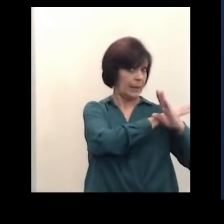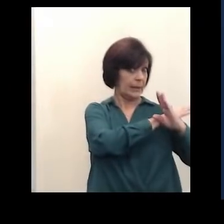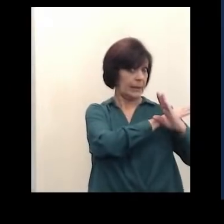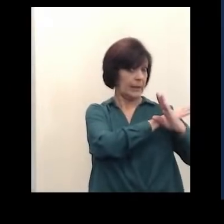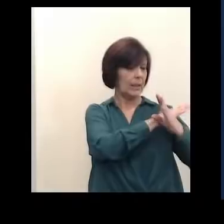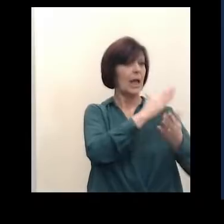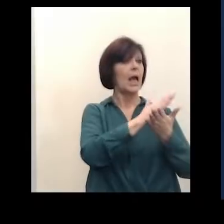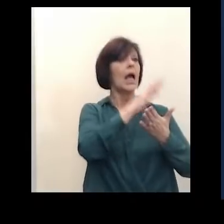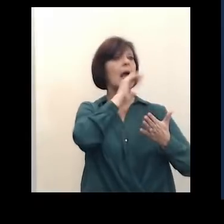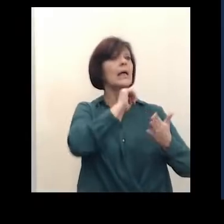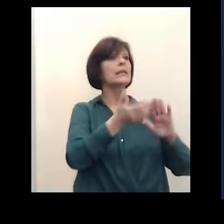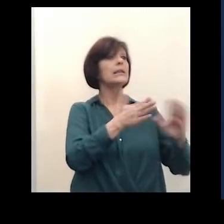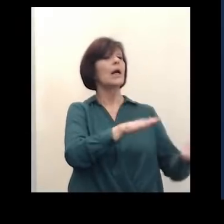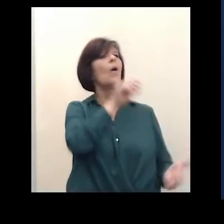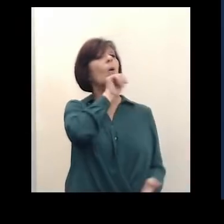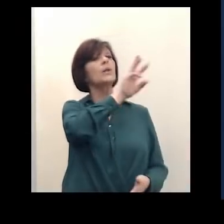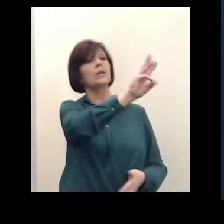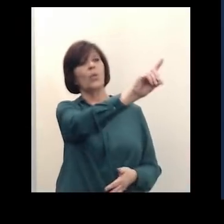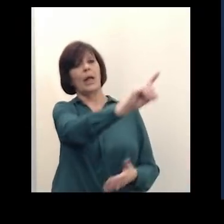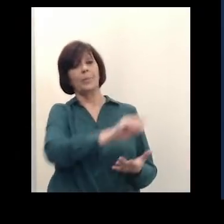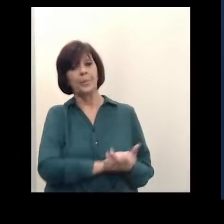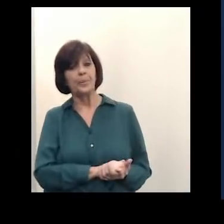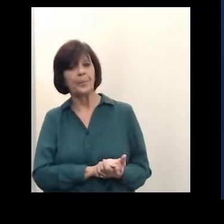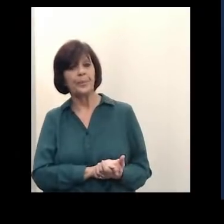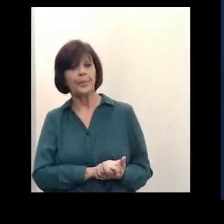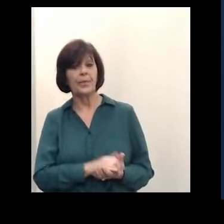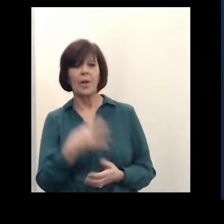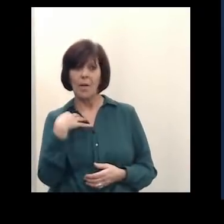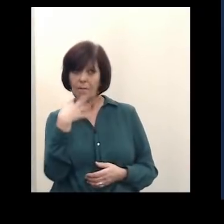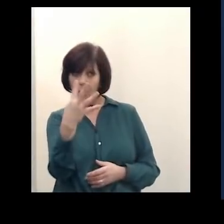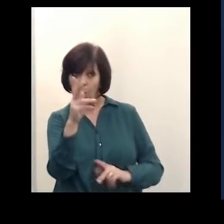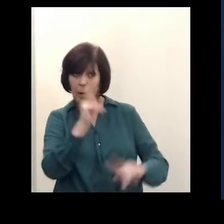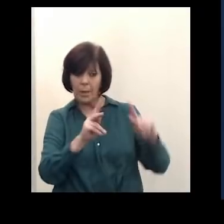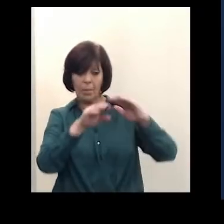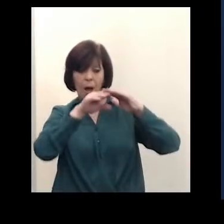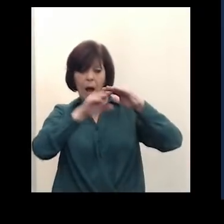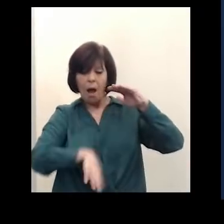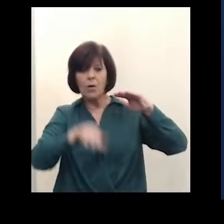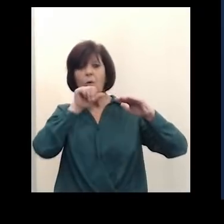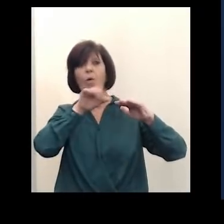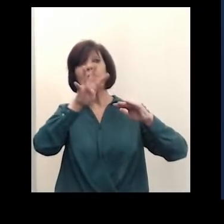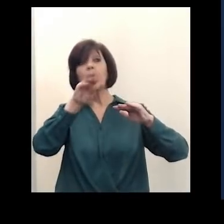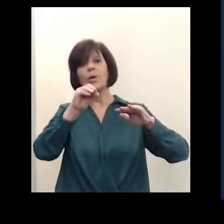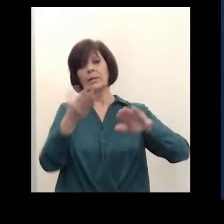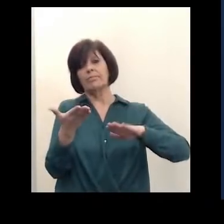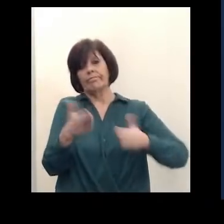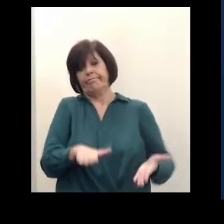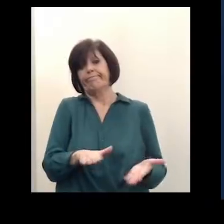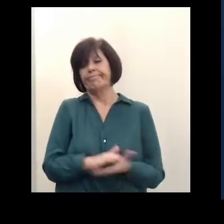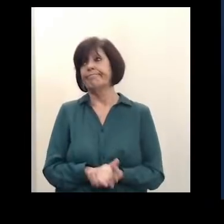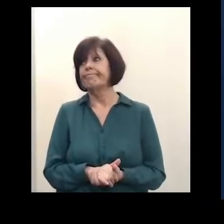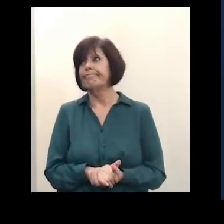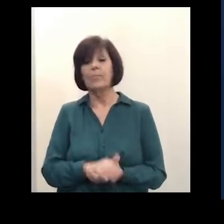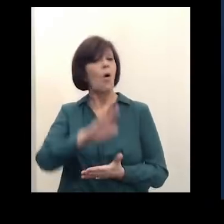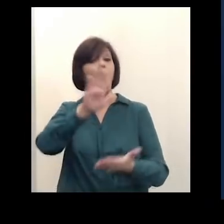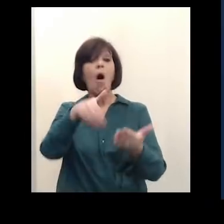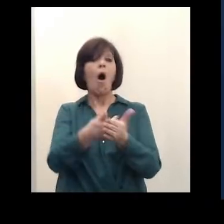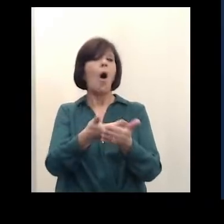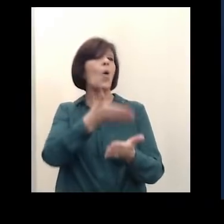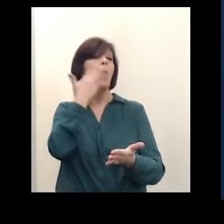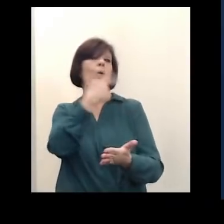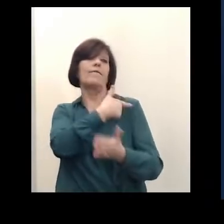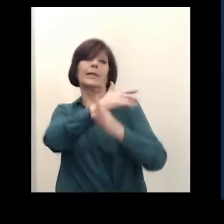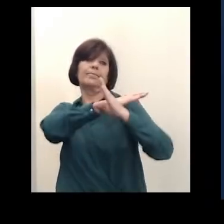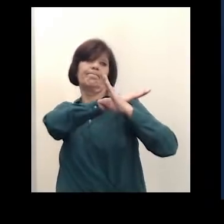was 61. And 4 persons under the age of 40 died in this most recent 52. All were unvaccinated. Here, a